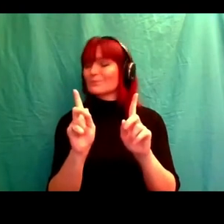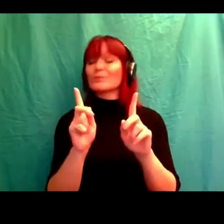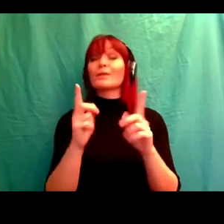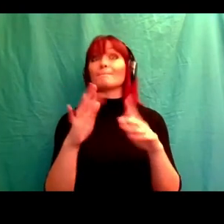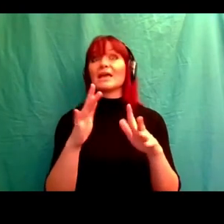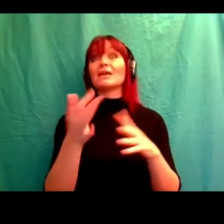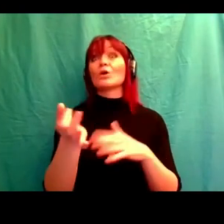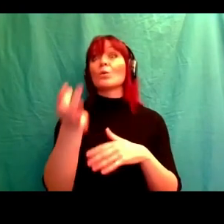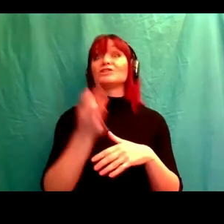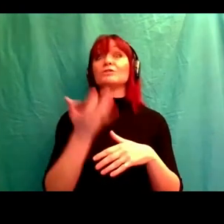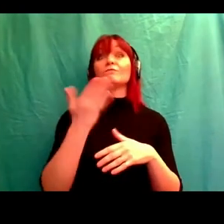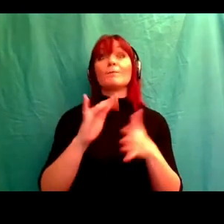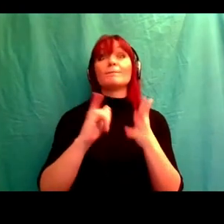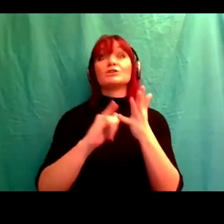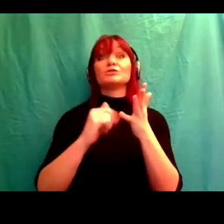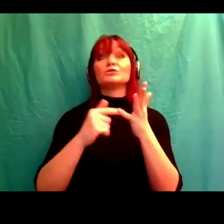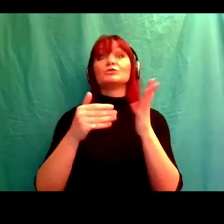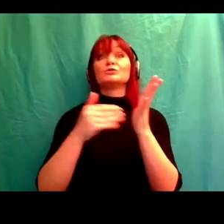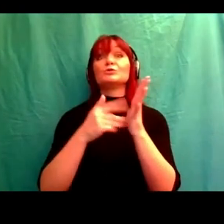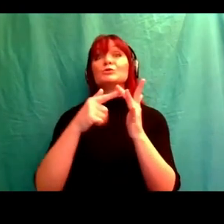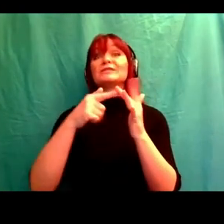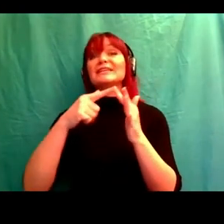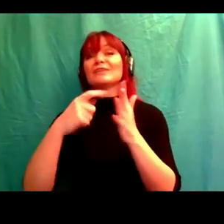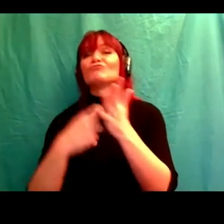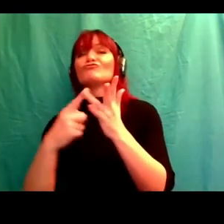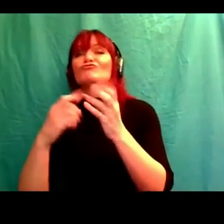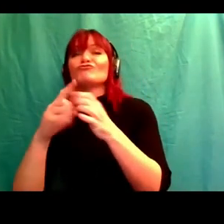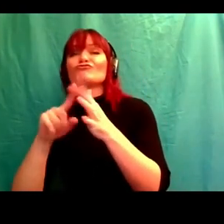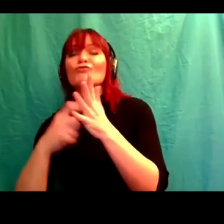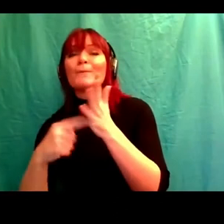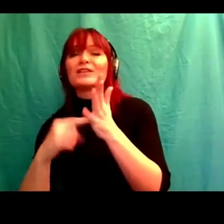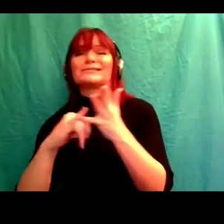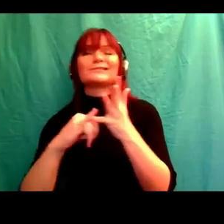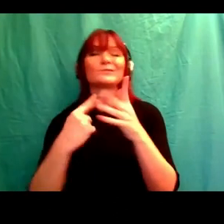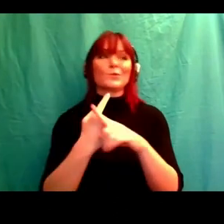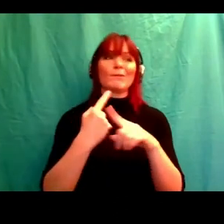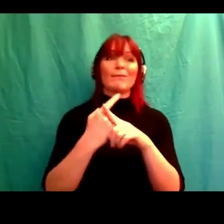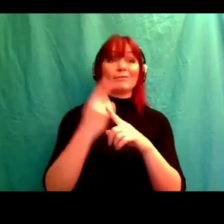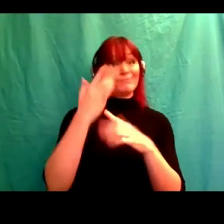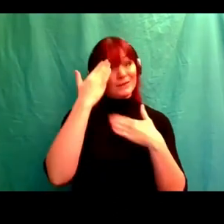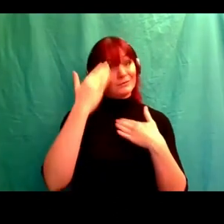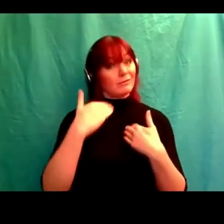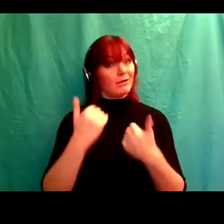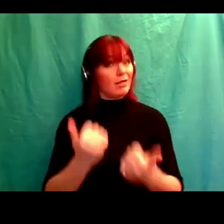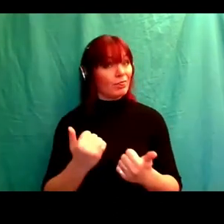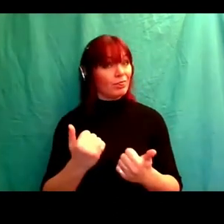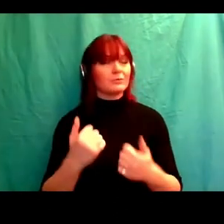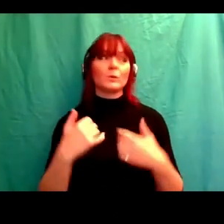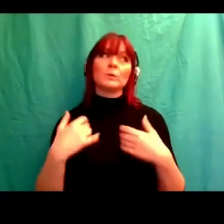Roberts, is about the impact on mental health as a result of the pandemic, and what's going to be done